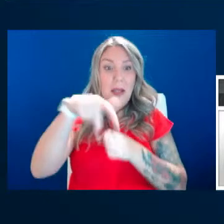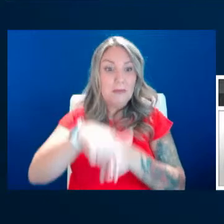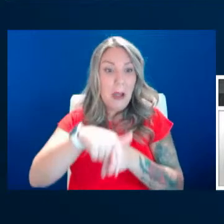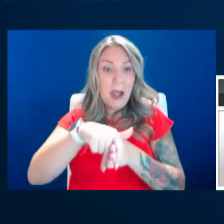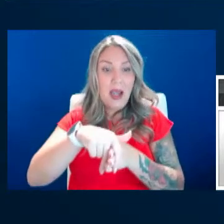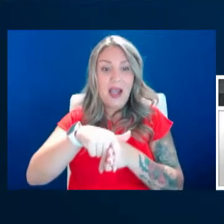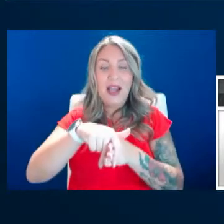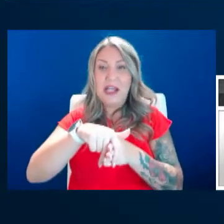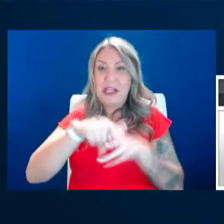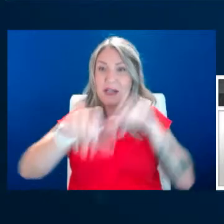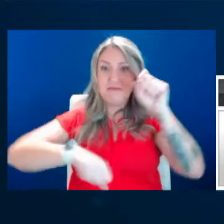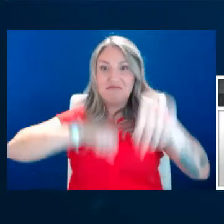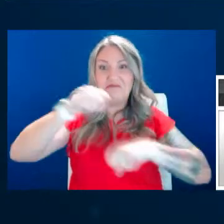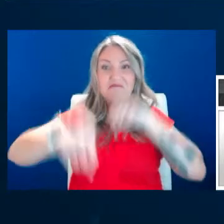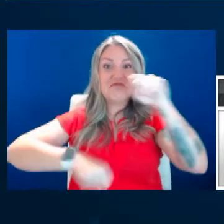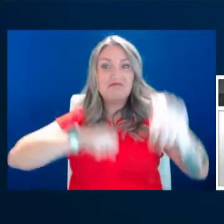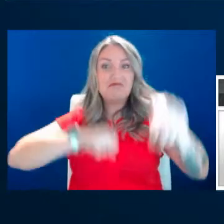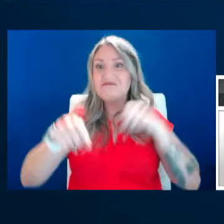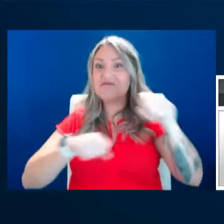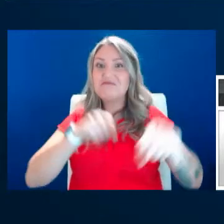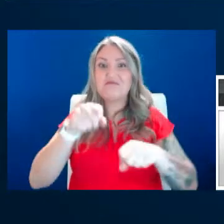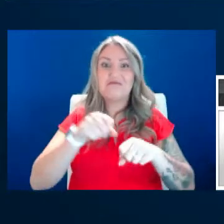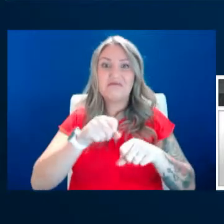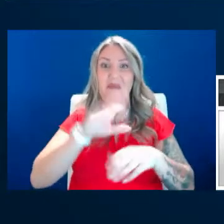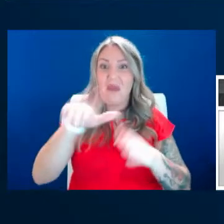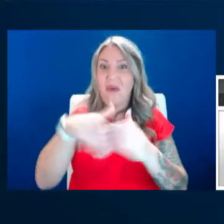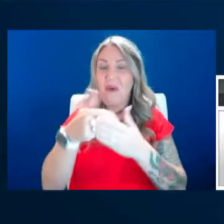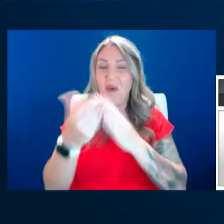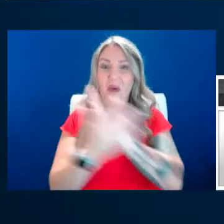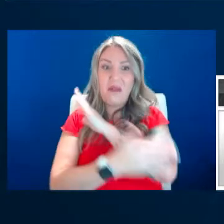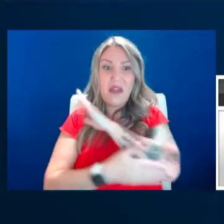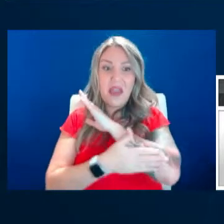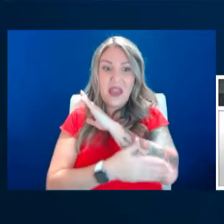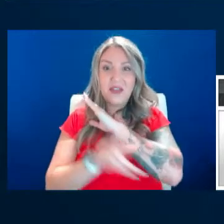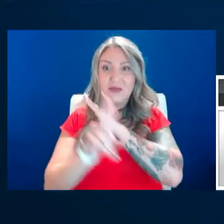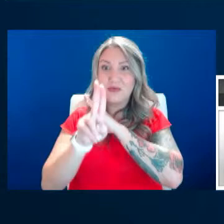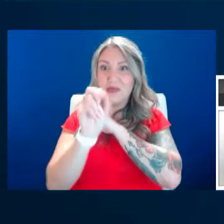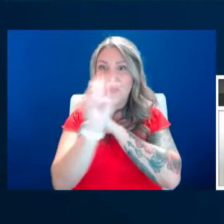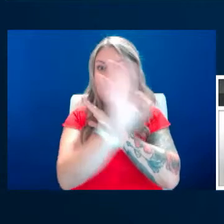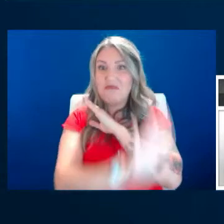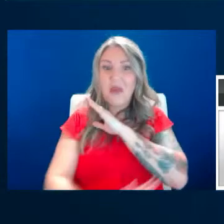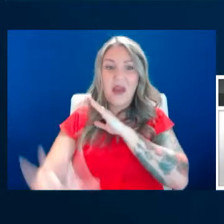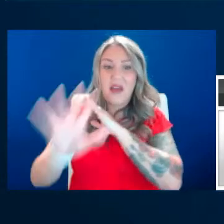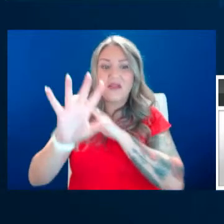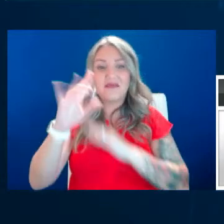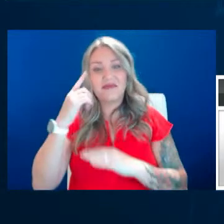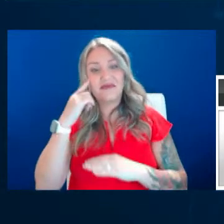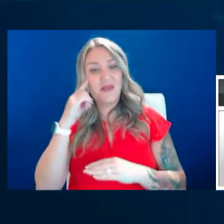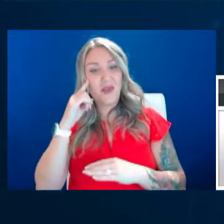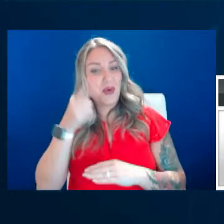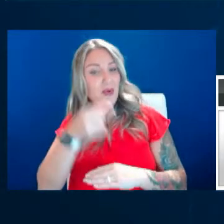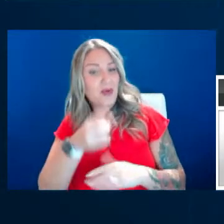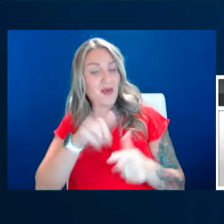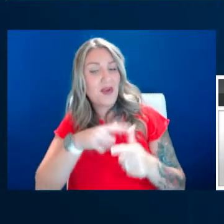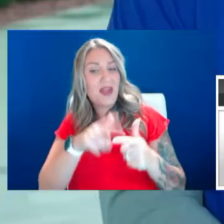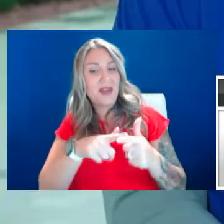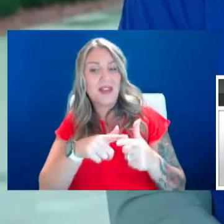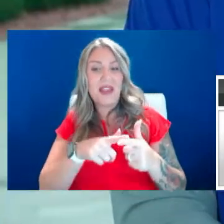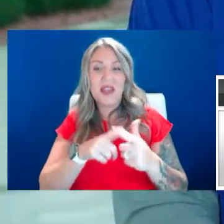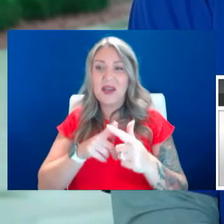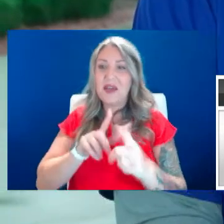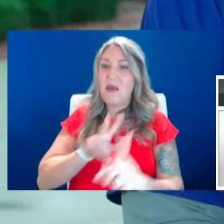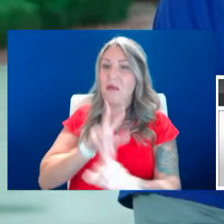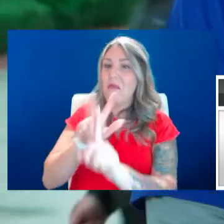across country, and knowing that they're doing this for you, so that you can then in turn do it for folks with cancer.